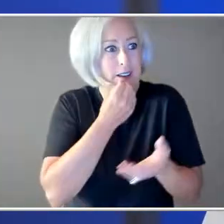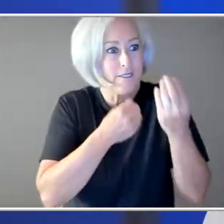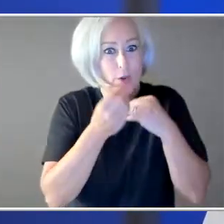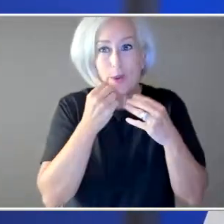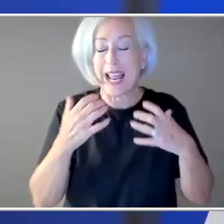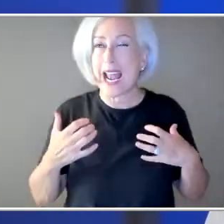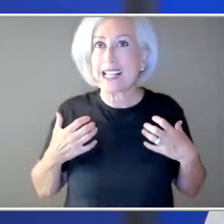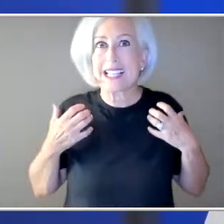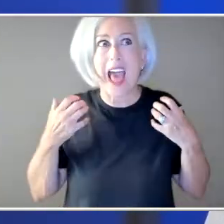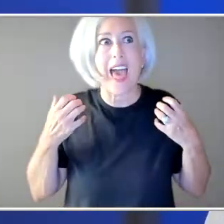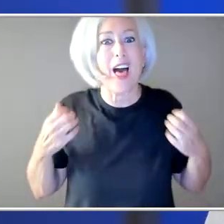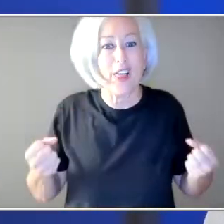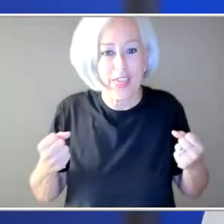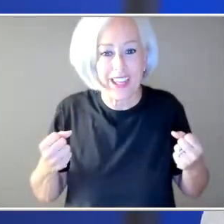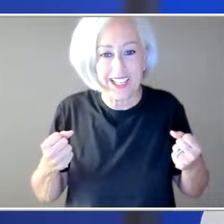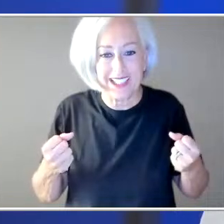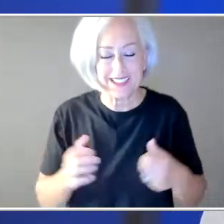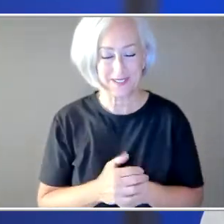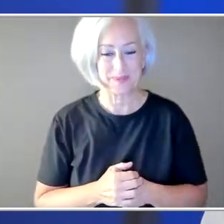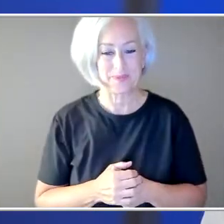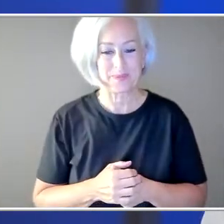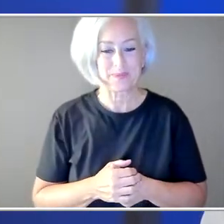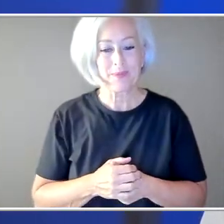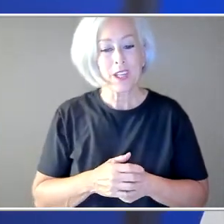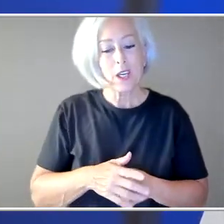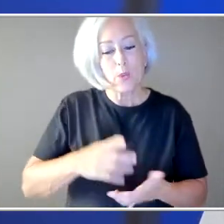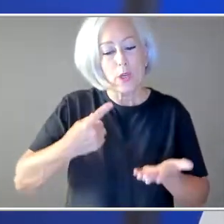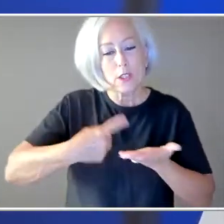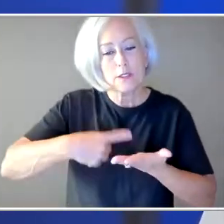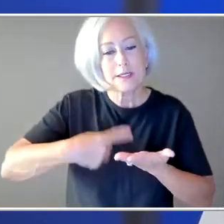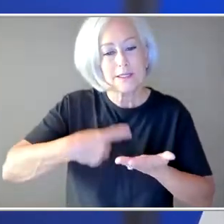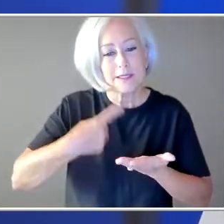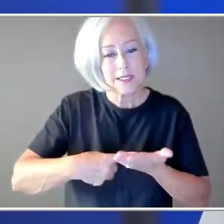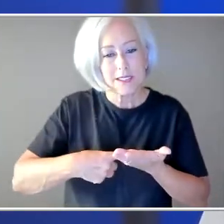We talk about in our class the amount